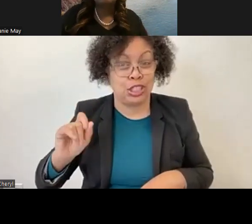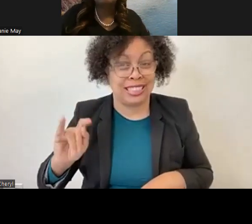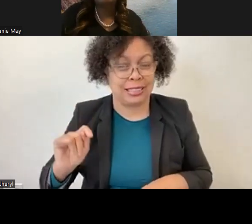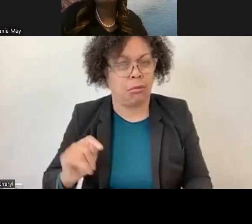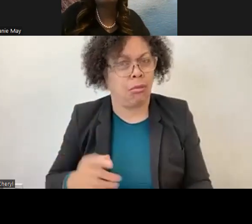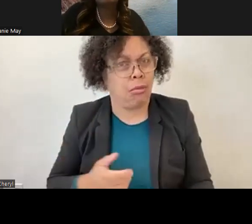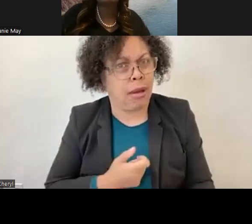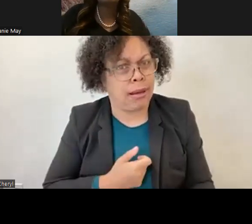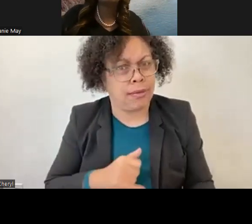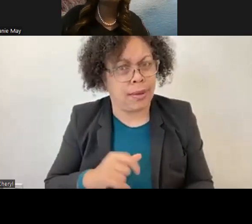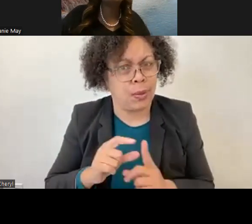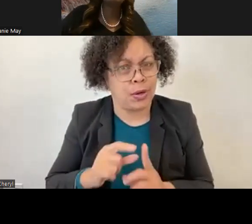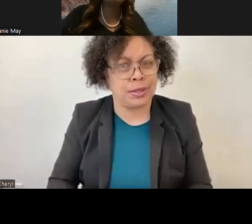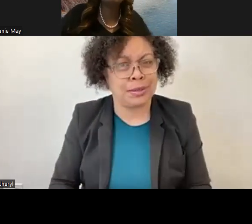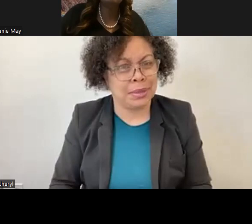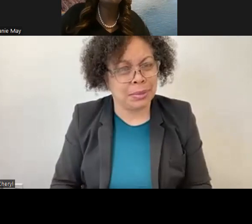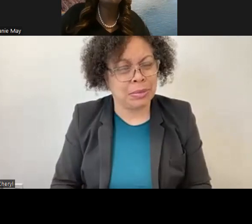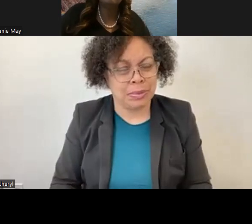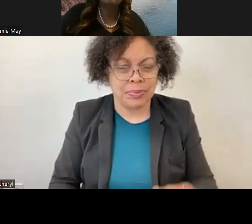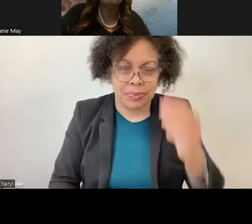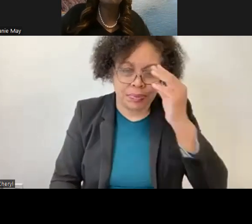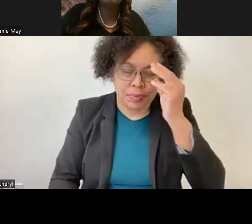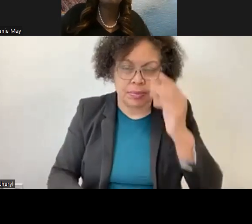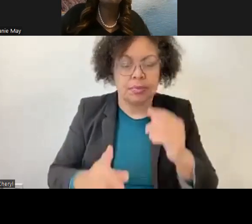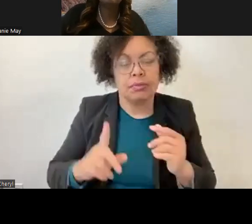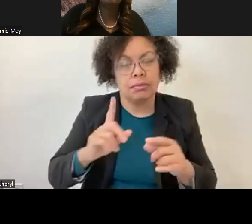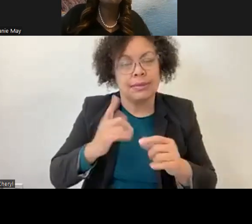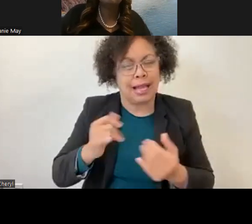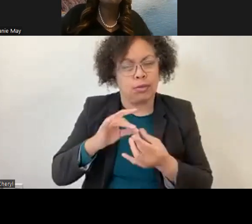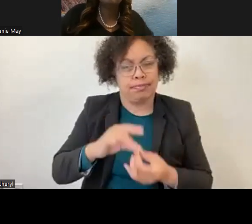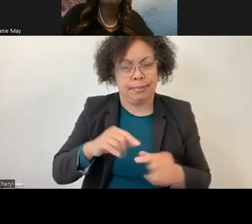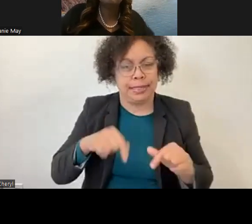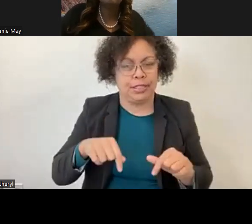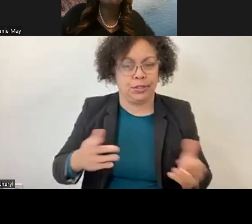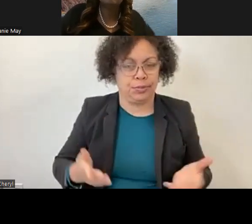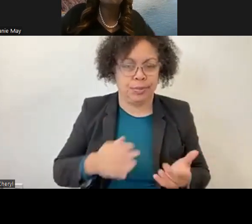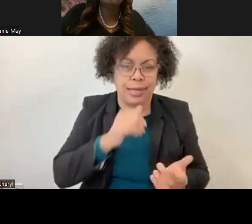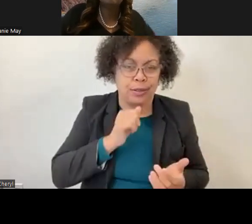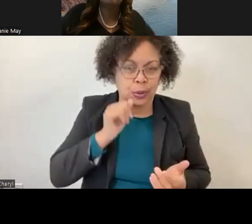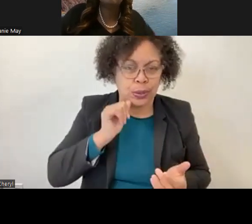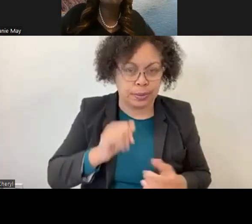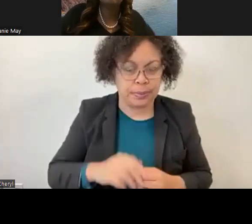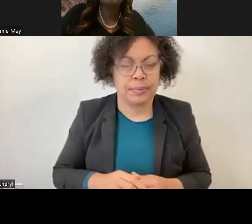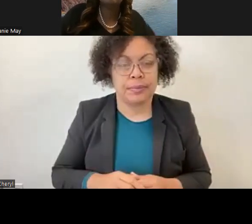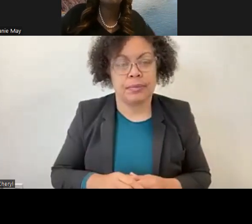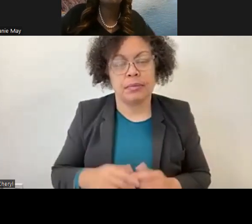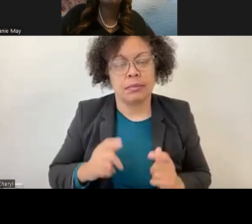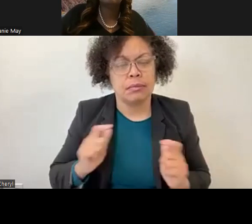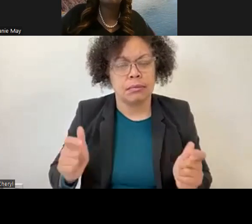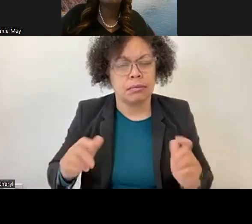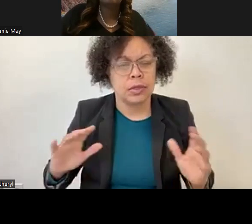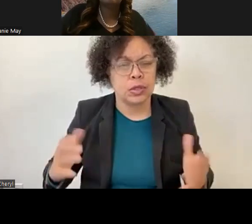I'm thinking about here, like in Arizona, we have a, large contingency